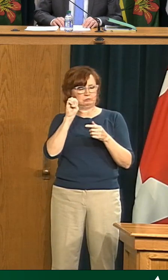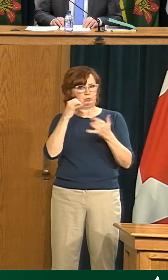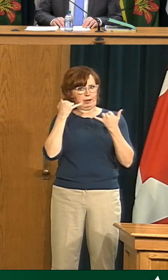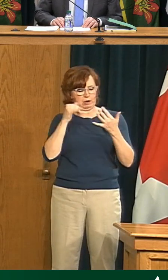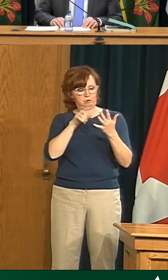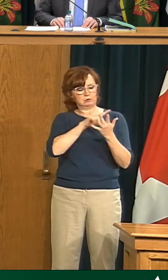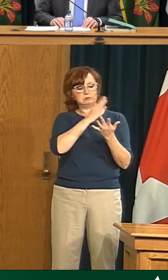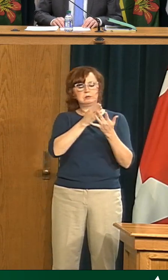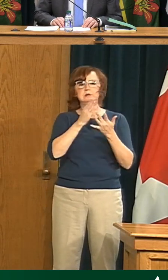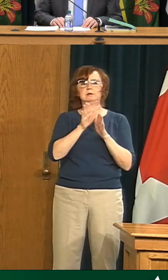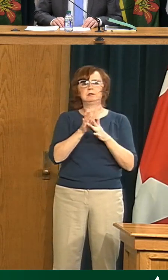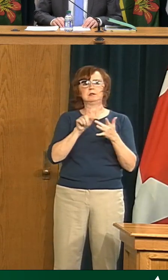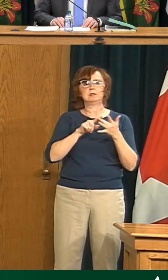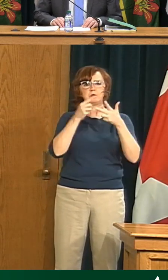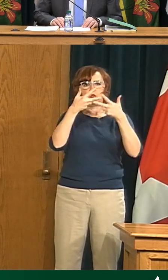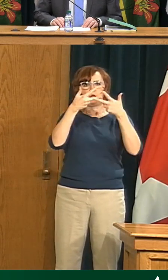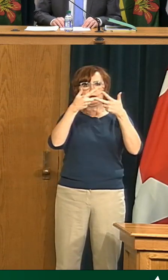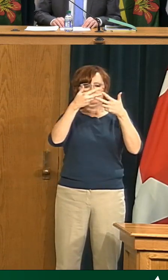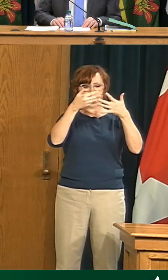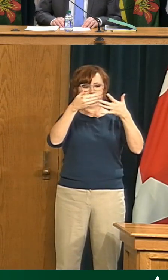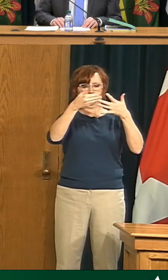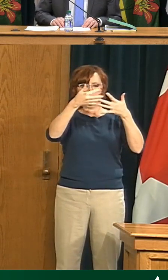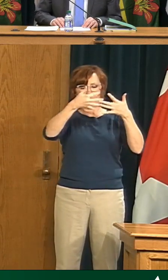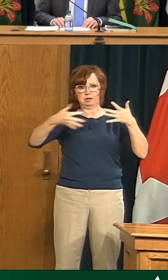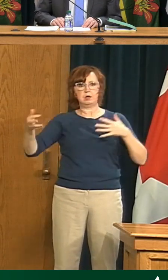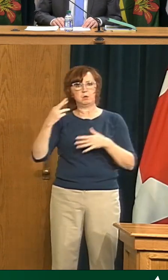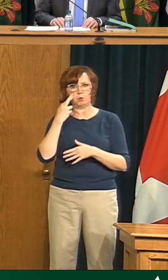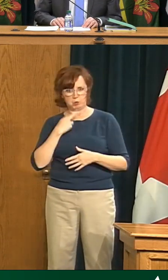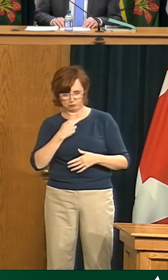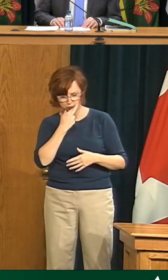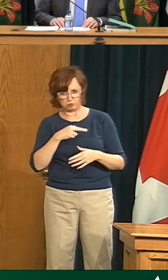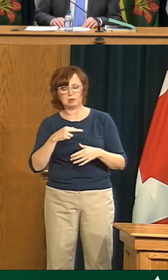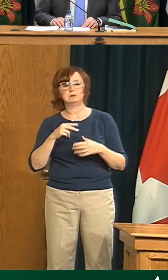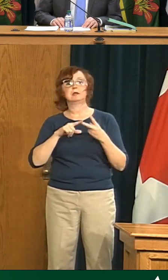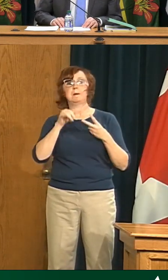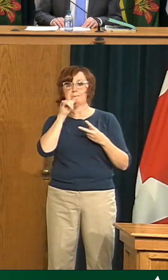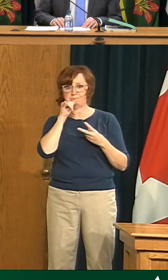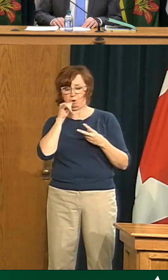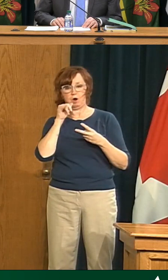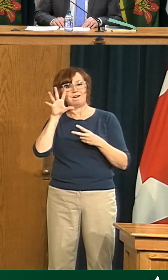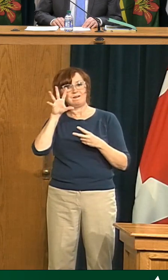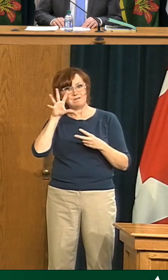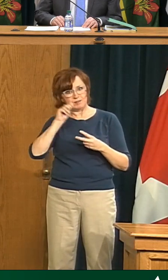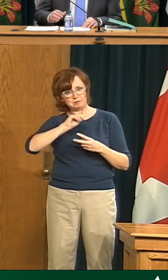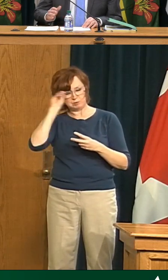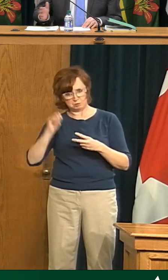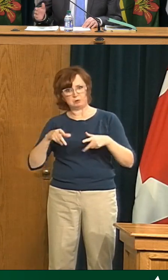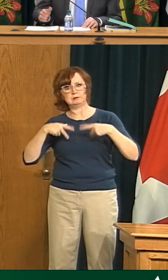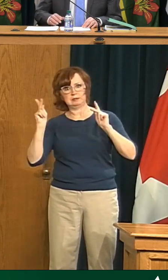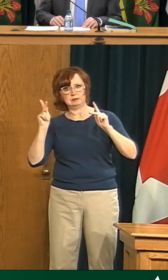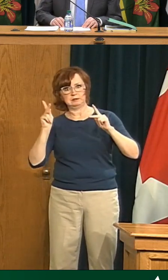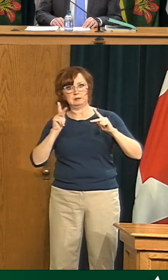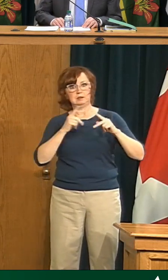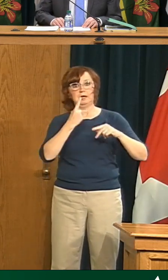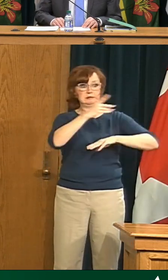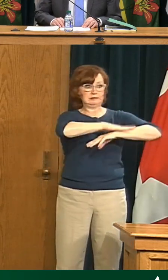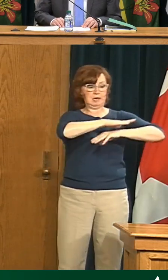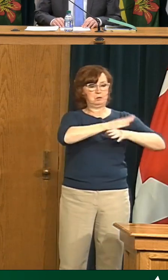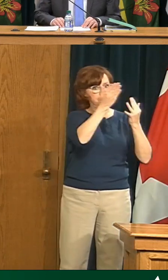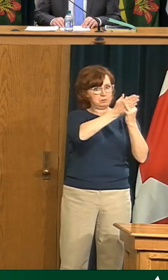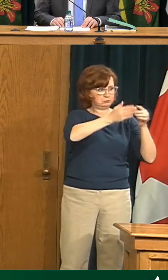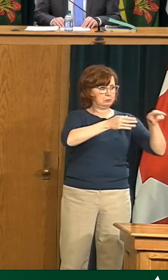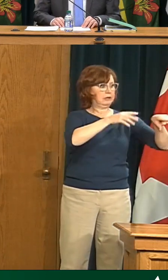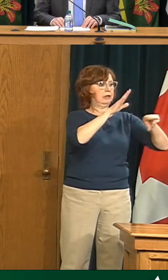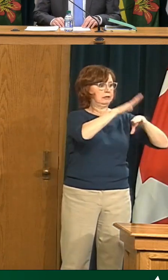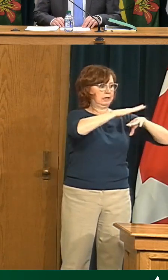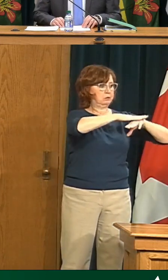will see restaurants and bars reopen at 50% capacity. Other personal services that may not have been included in Phase 1 or 2